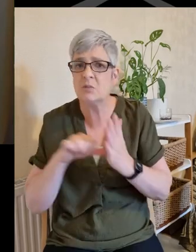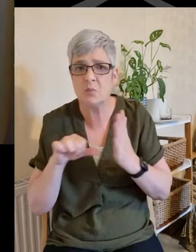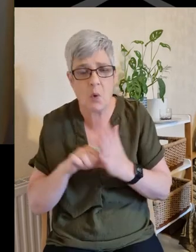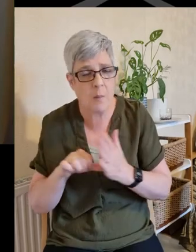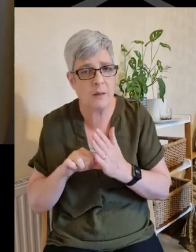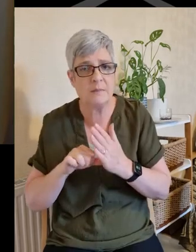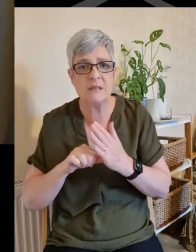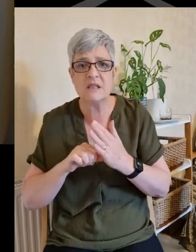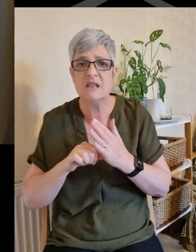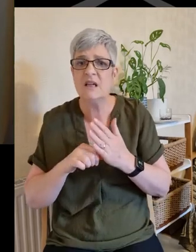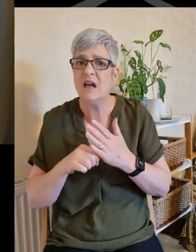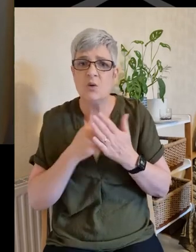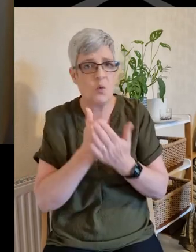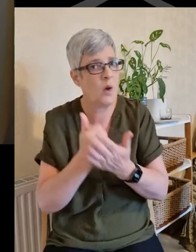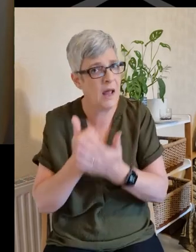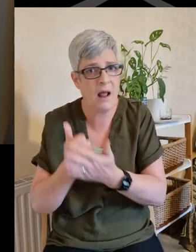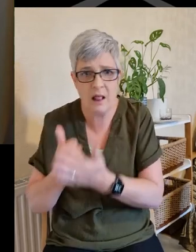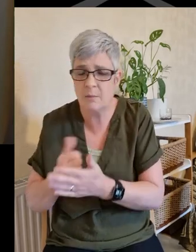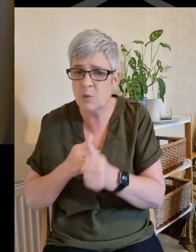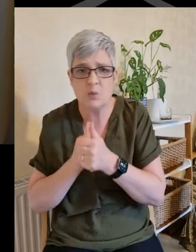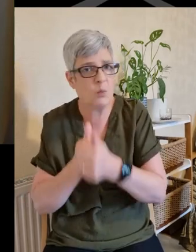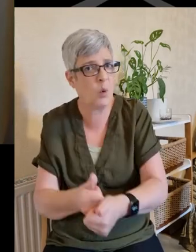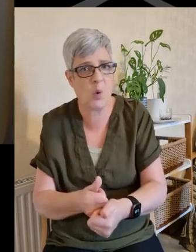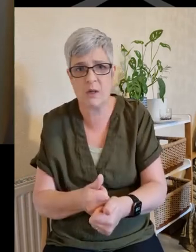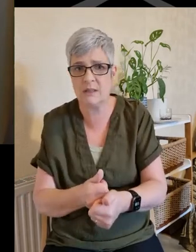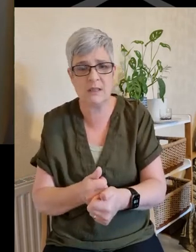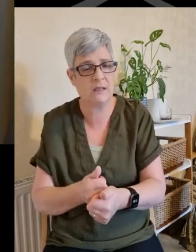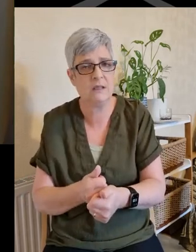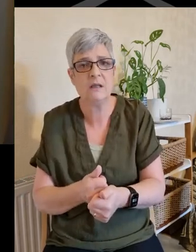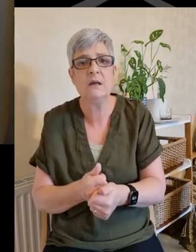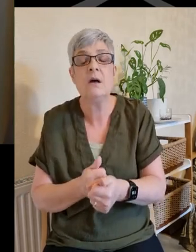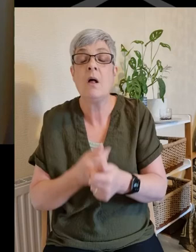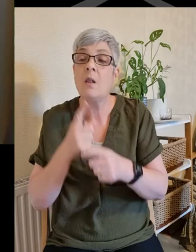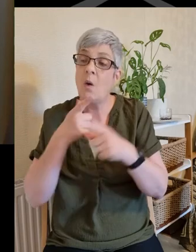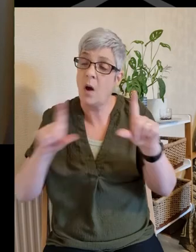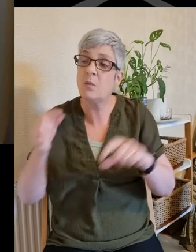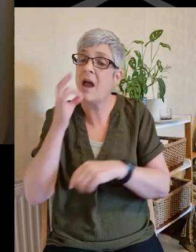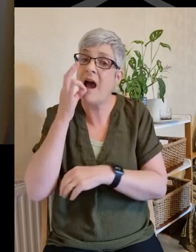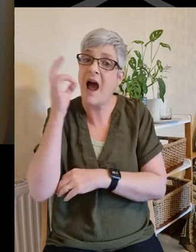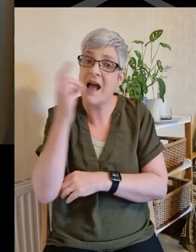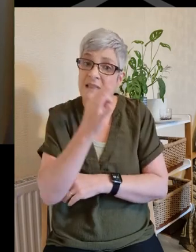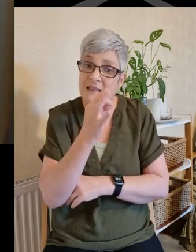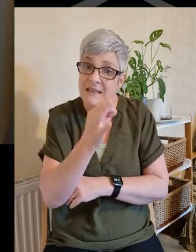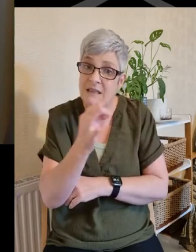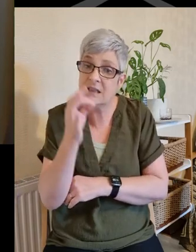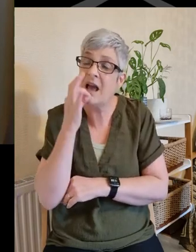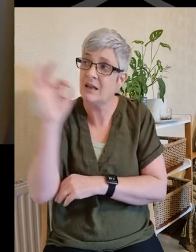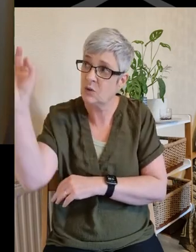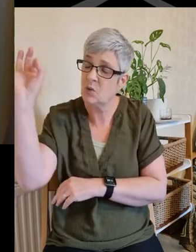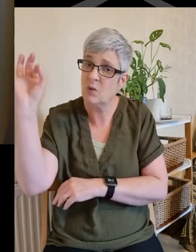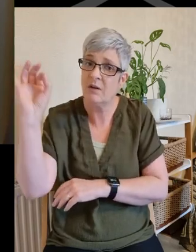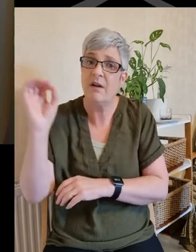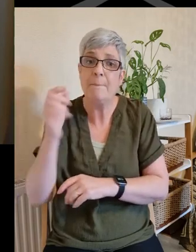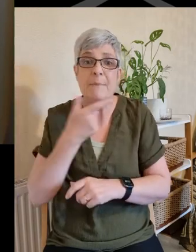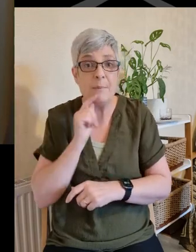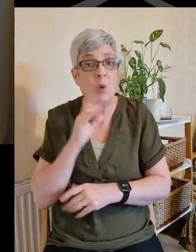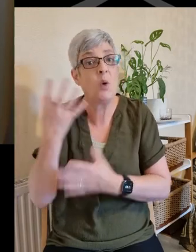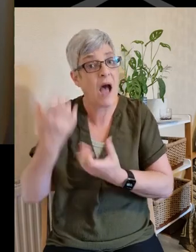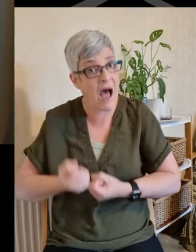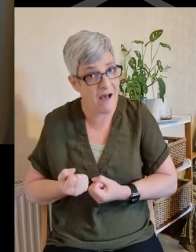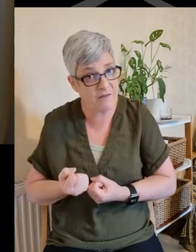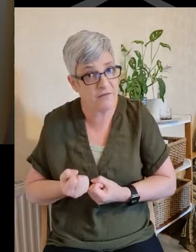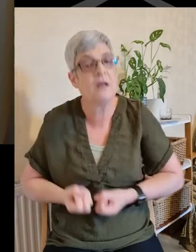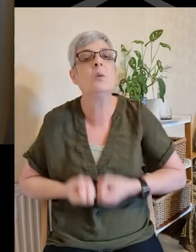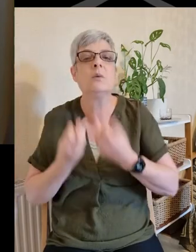and very little help or support. Lord, we ask that those who have will give with generous